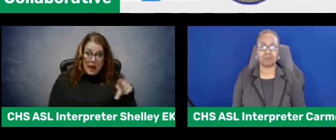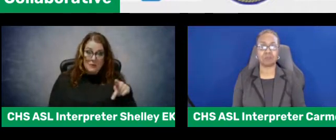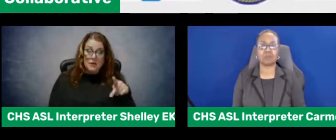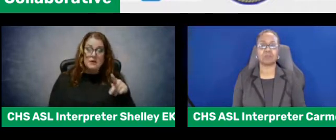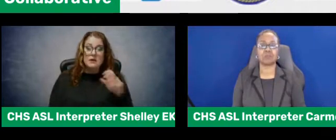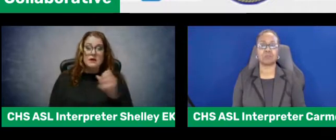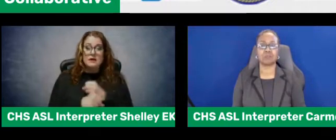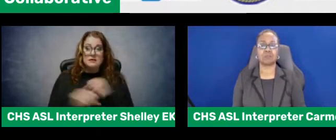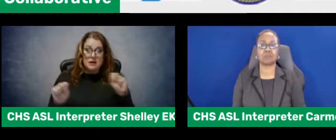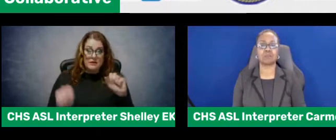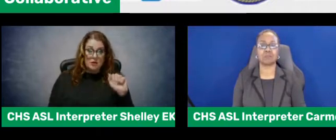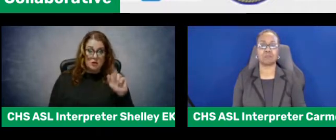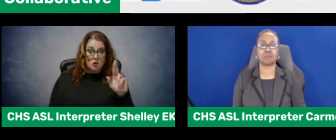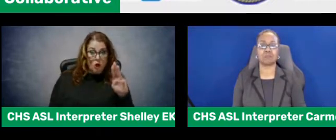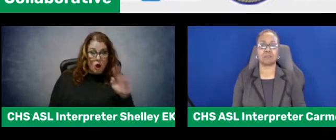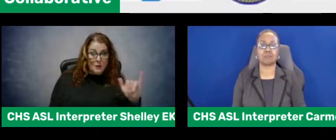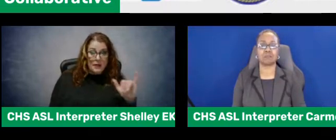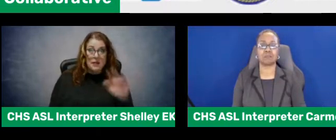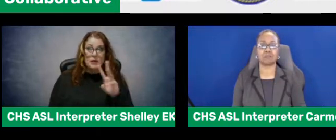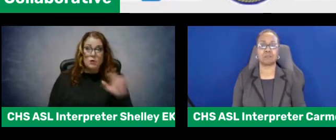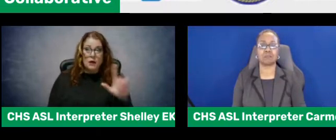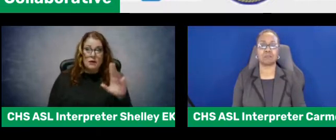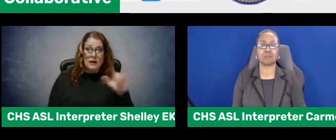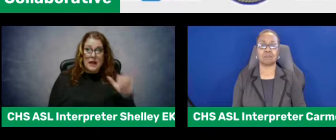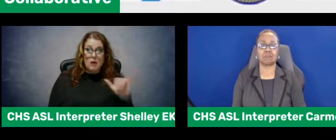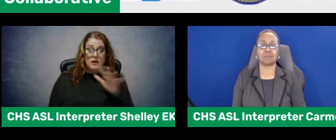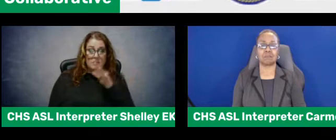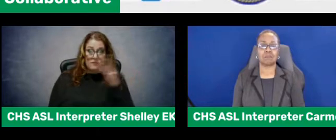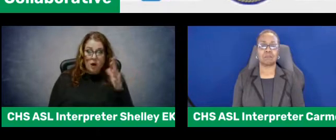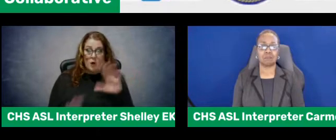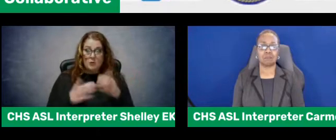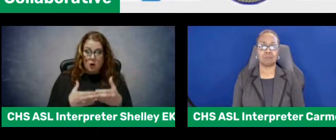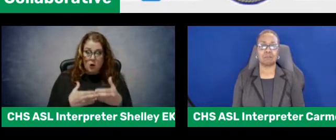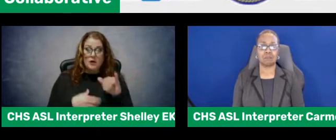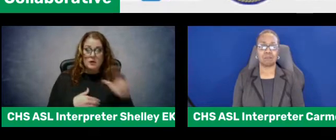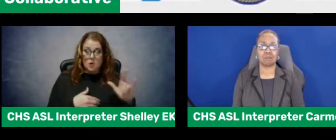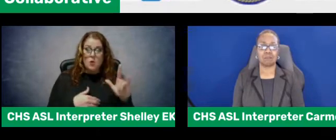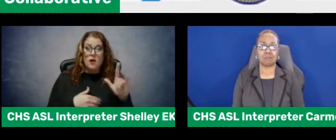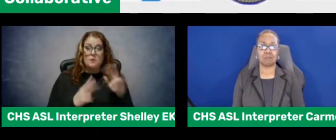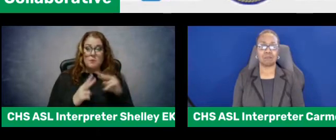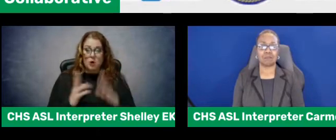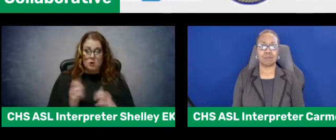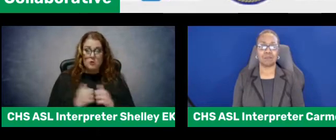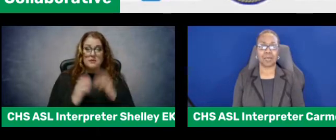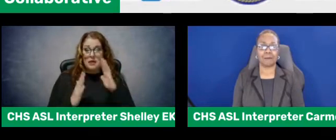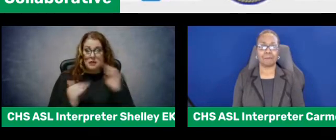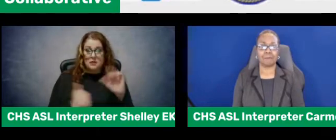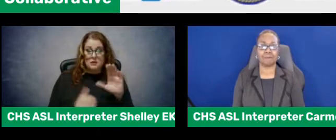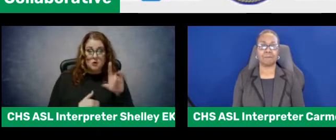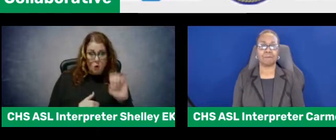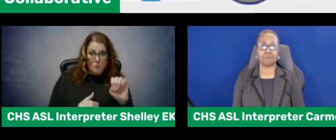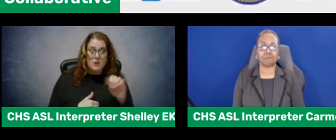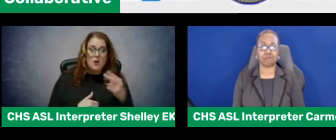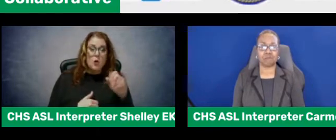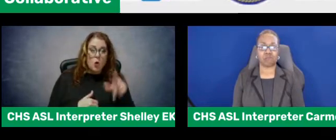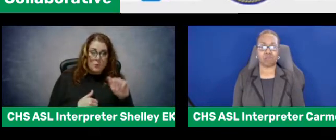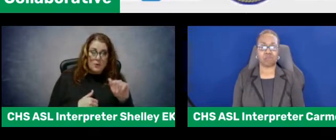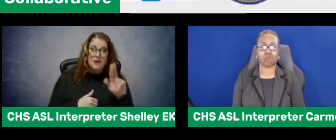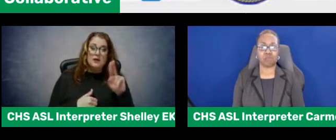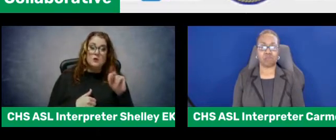Army, Will County Farm Bureau, Illinois Partners in Hope, United Way, which is our fiscal agent of